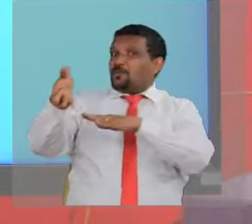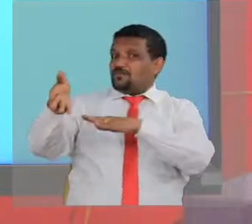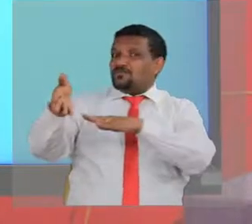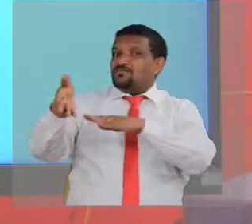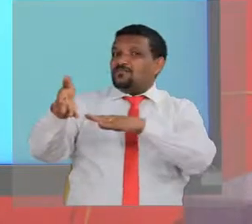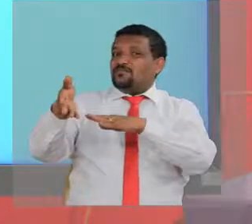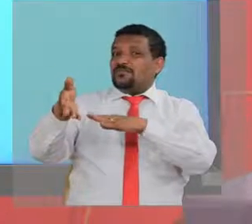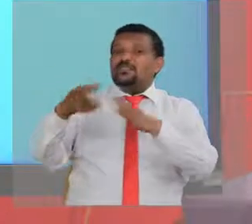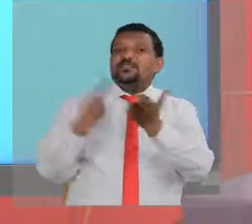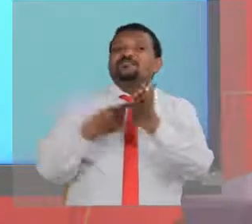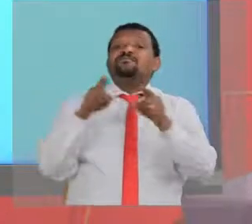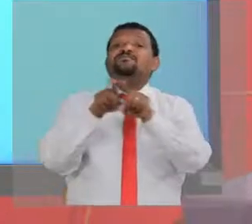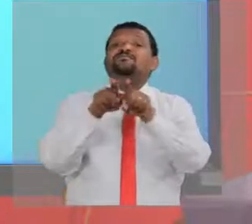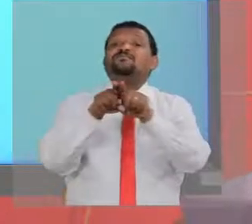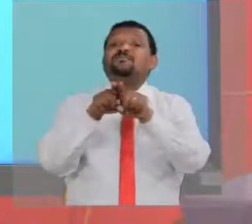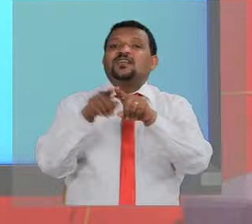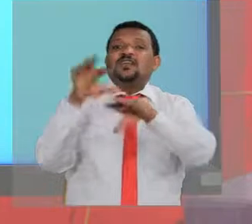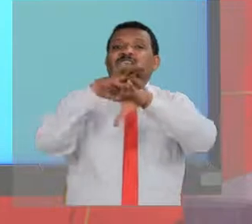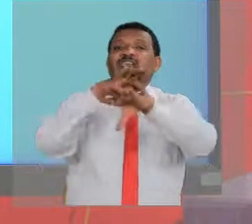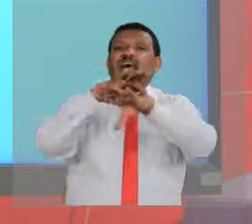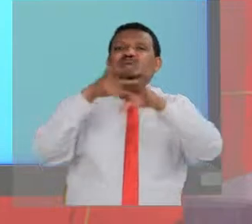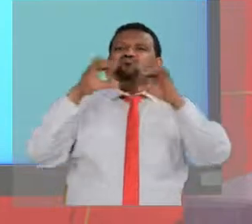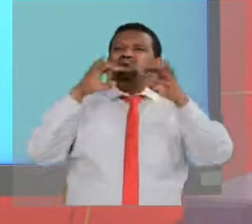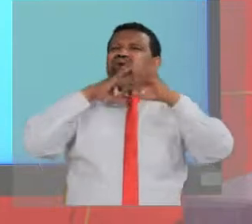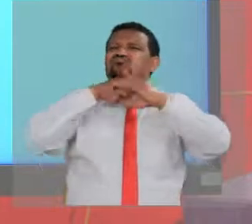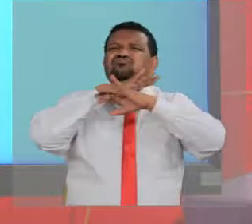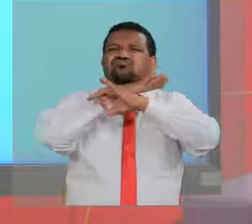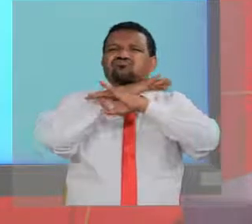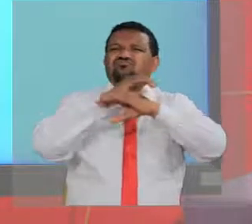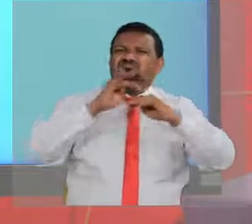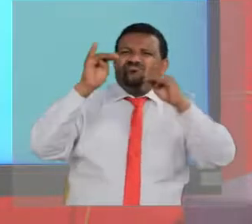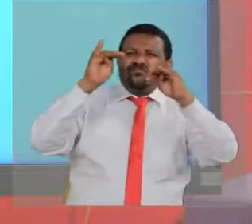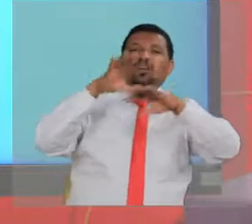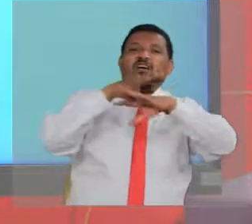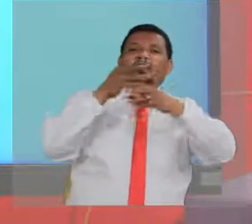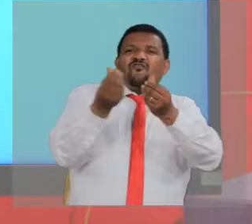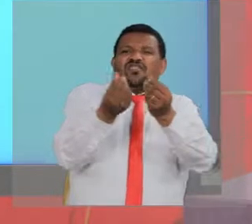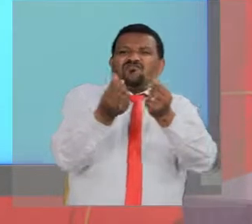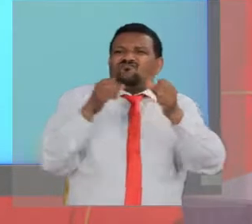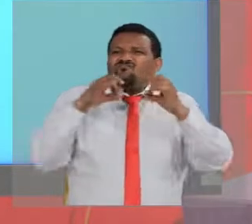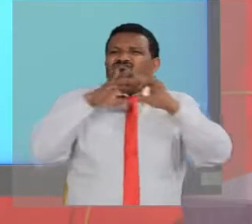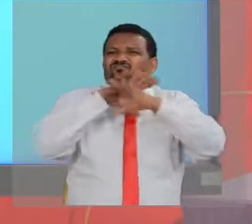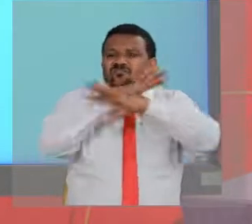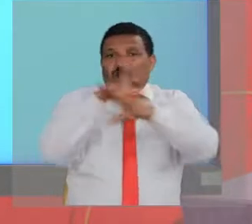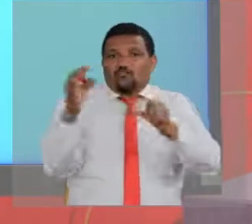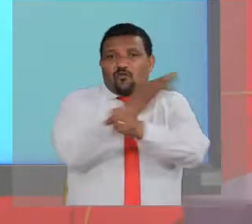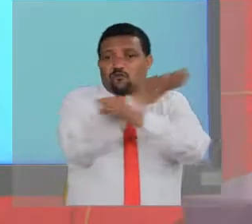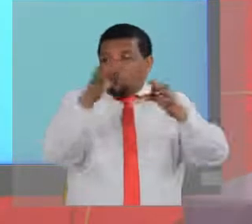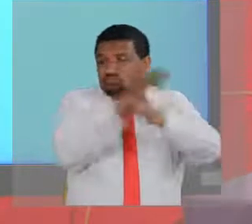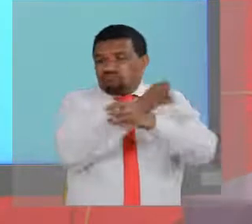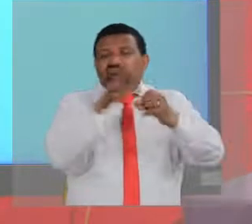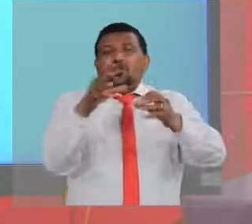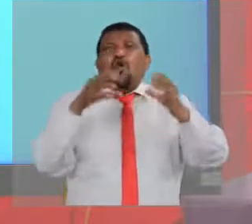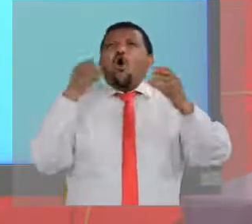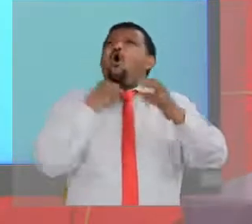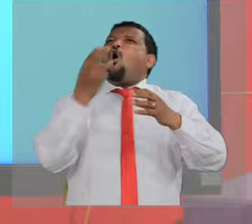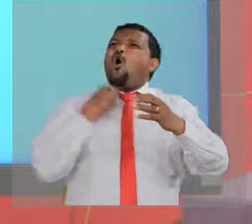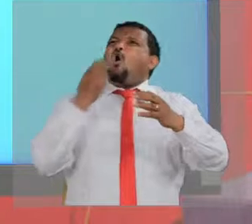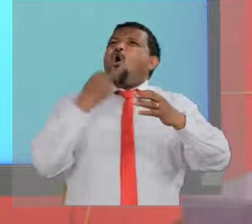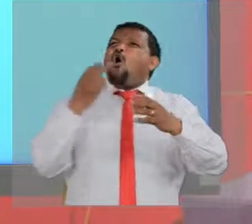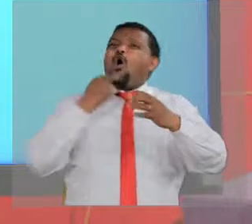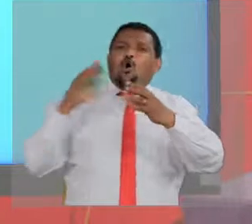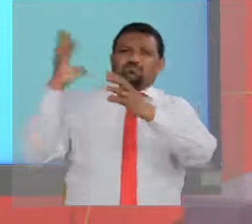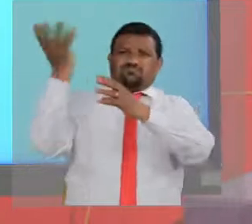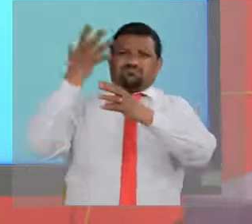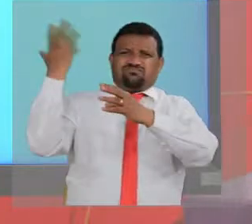Environmental problems such as land pollution, soil pollution, noise pollution, and the